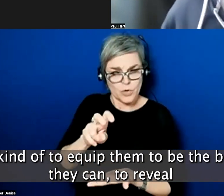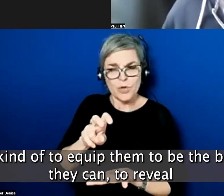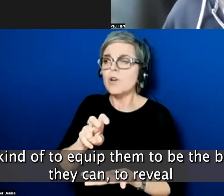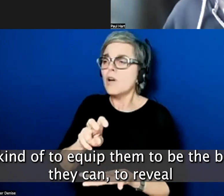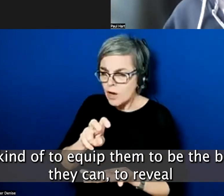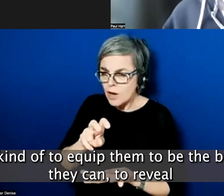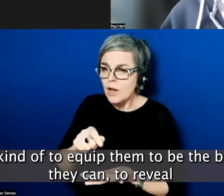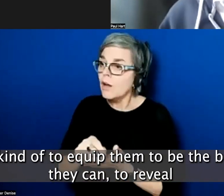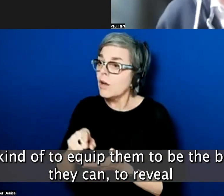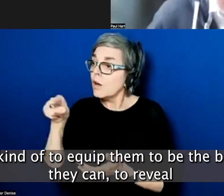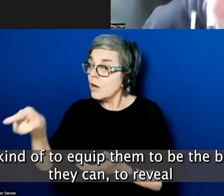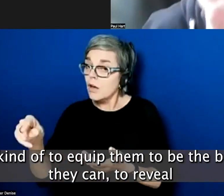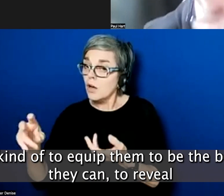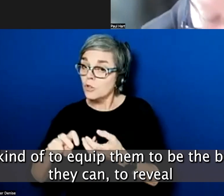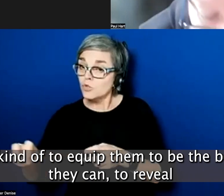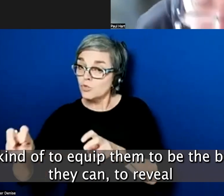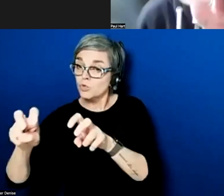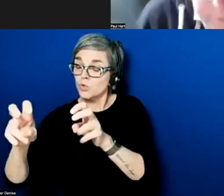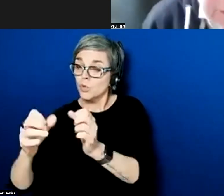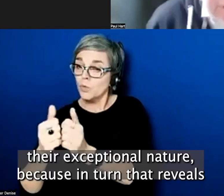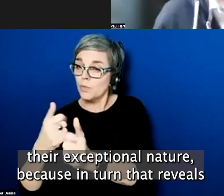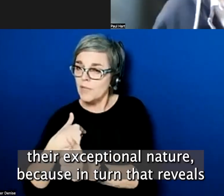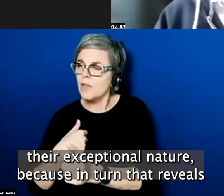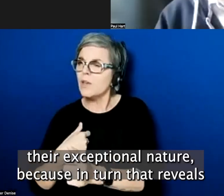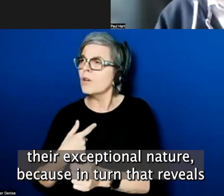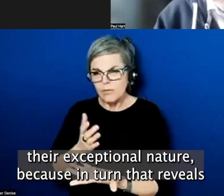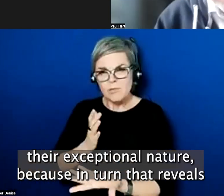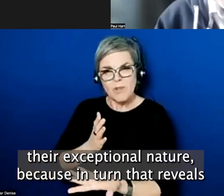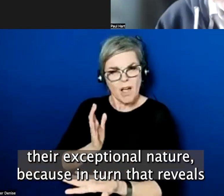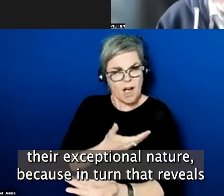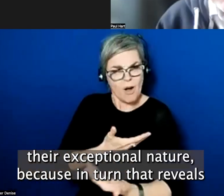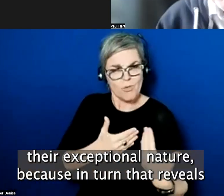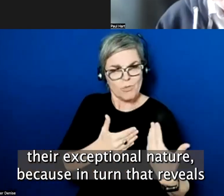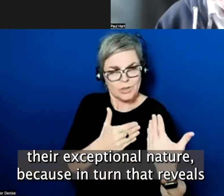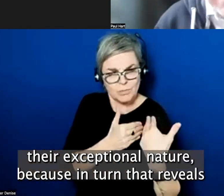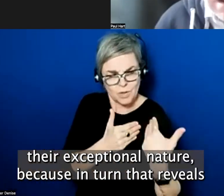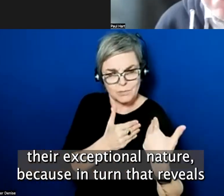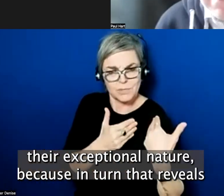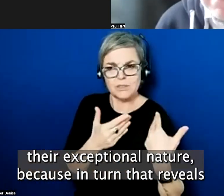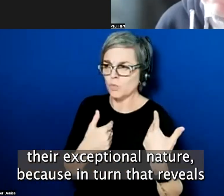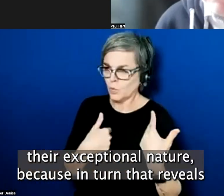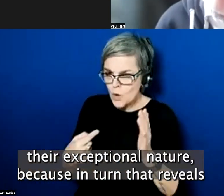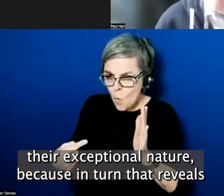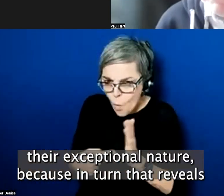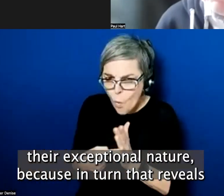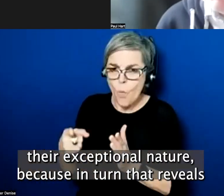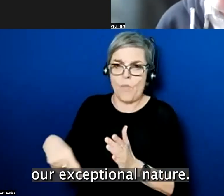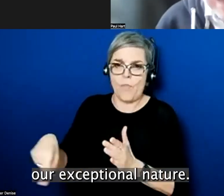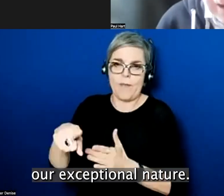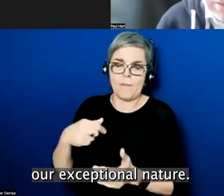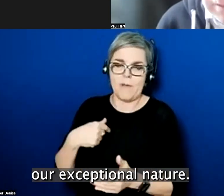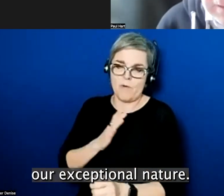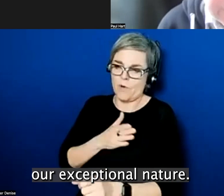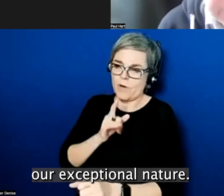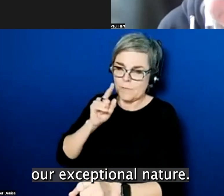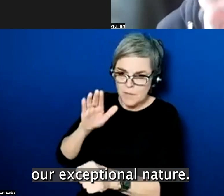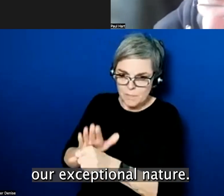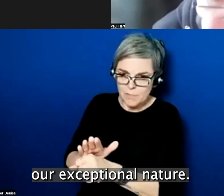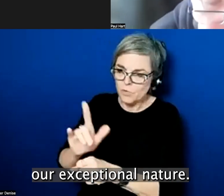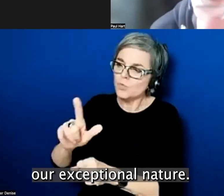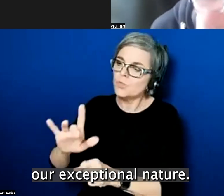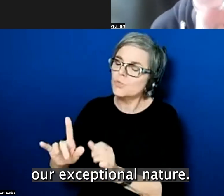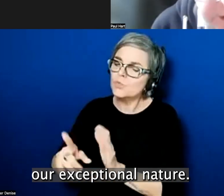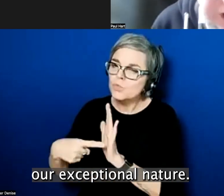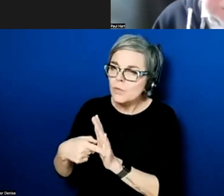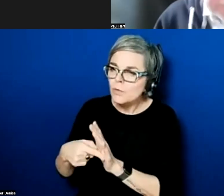be the best they can, to reveal their exceptional nature, because in turn that reveals our